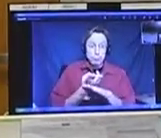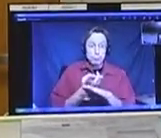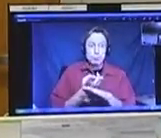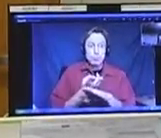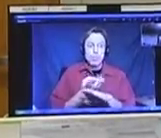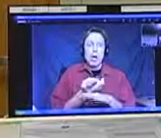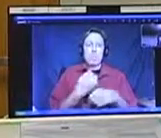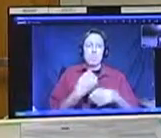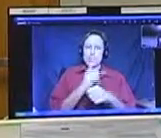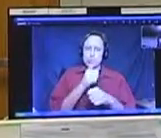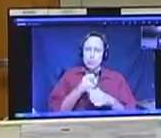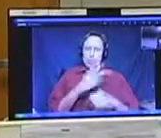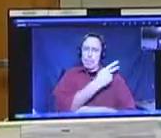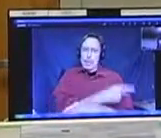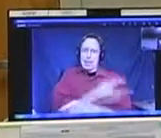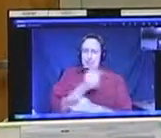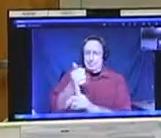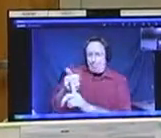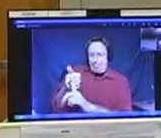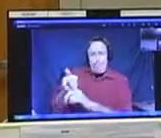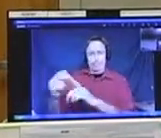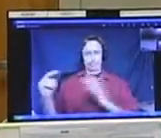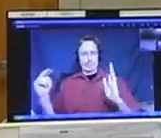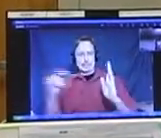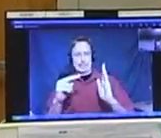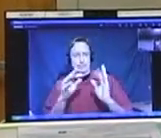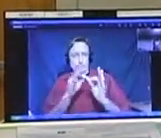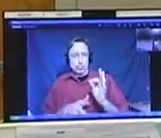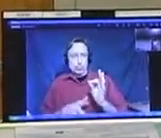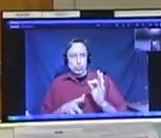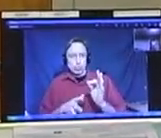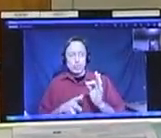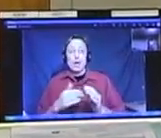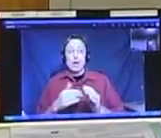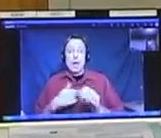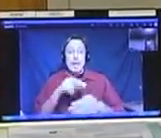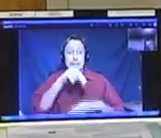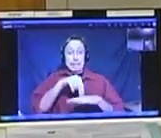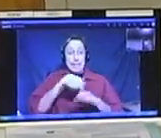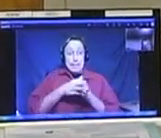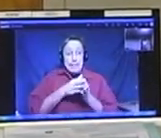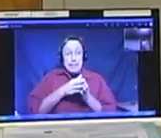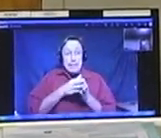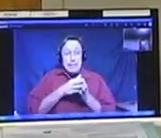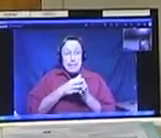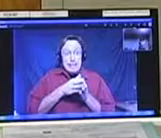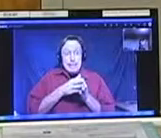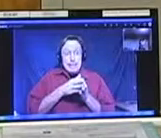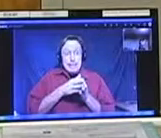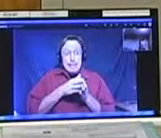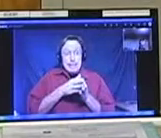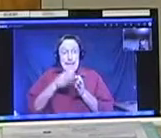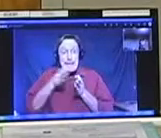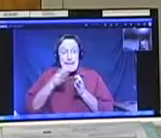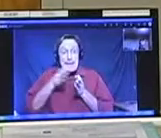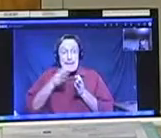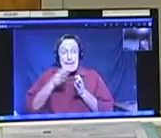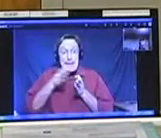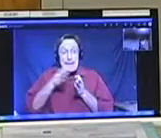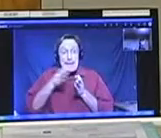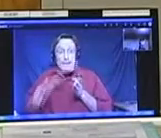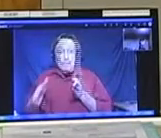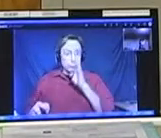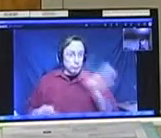interpreter, not me. And I'm going to stand beside this unit and speak directly to the patient, and then I'll pause while the interpreter voices what I